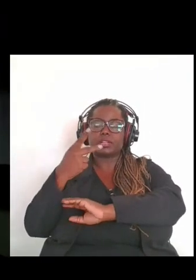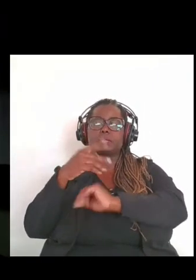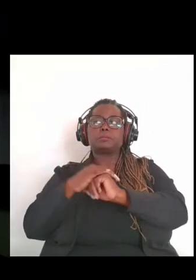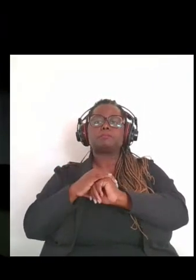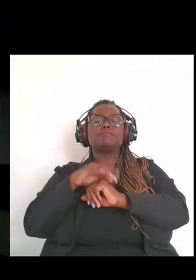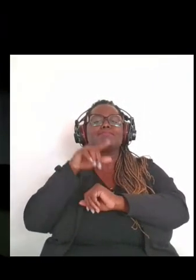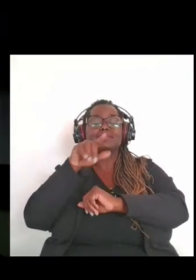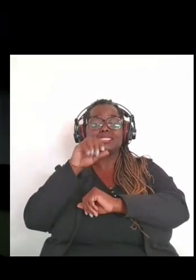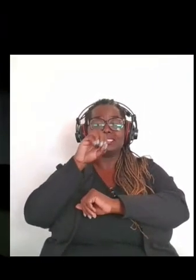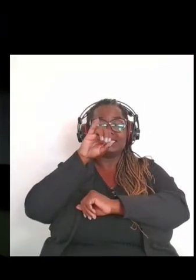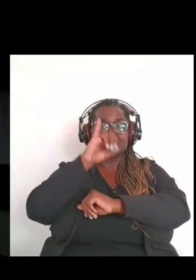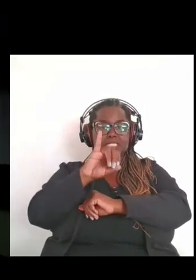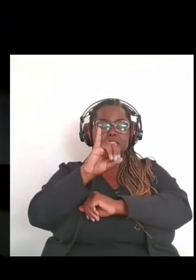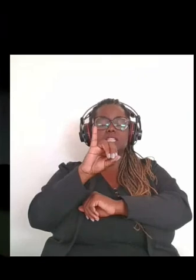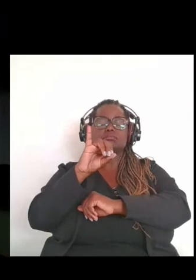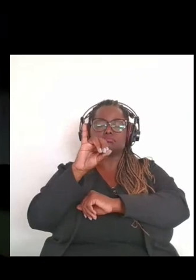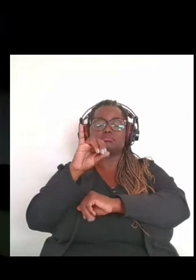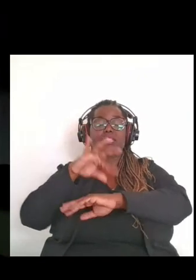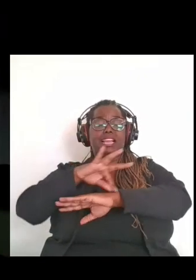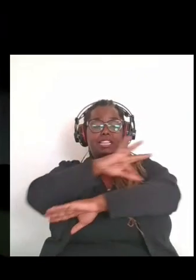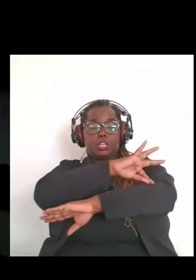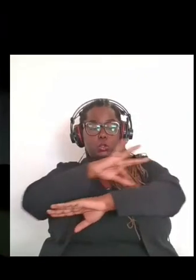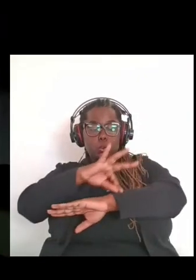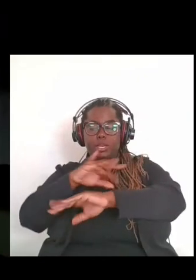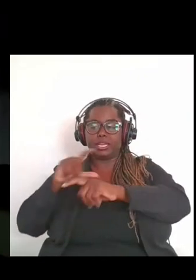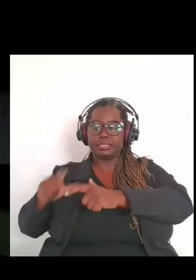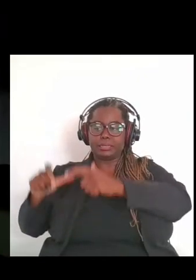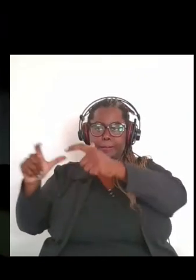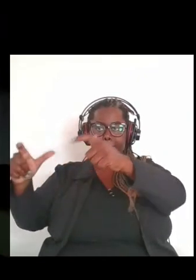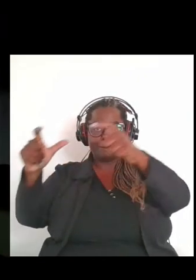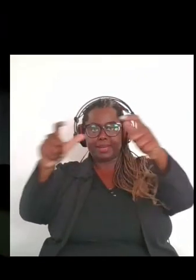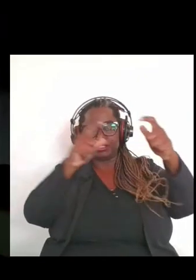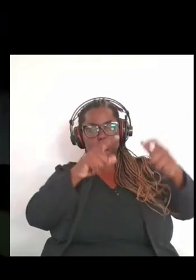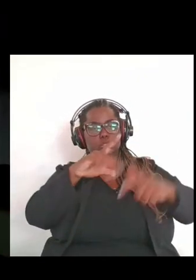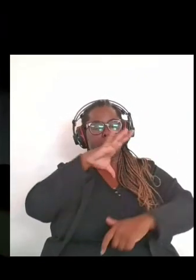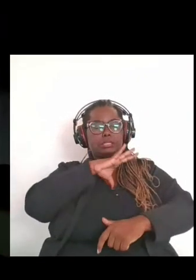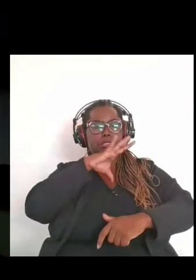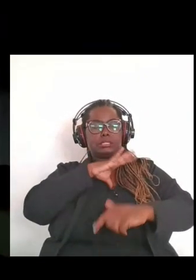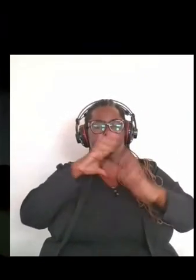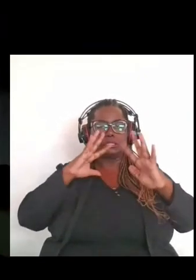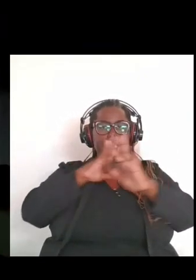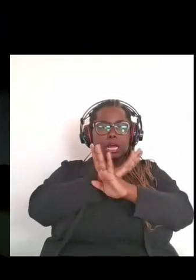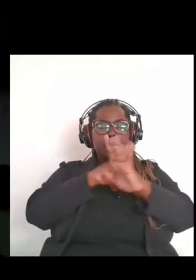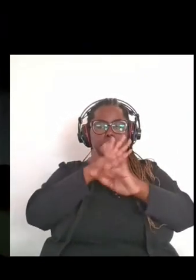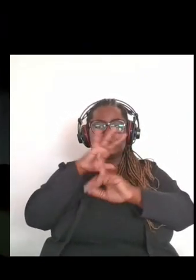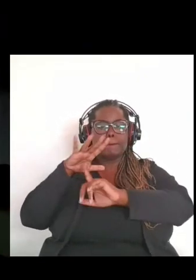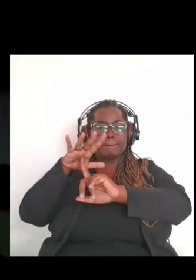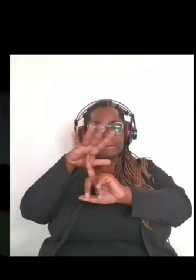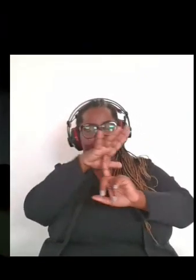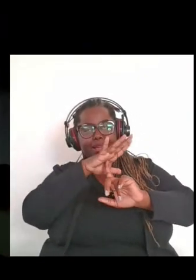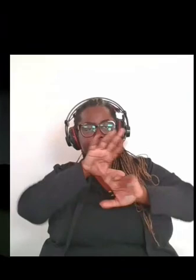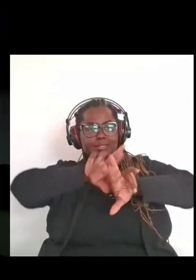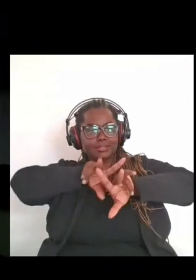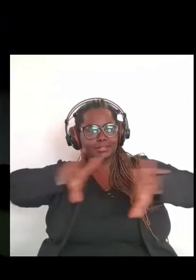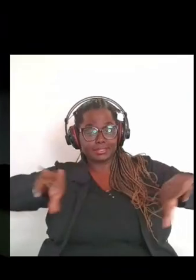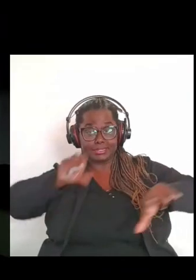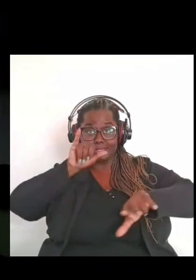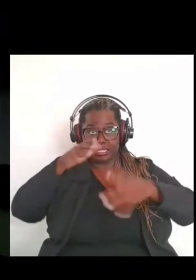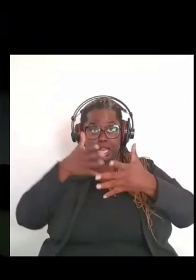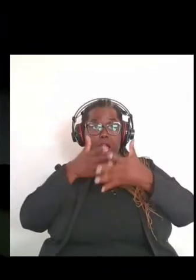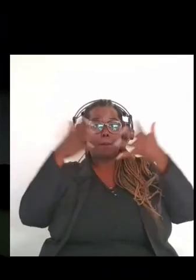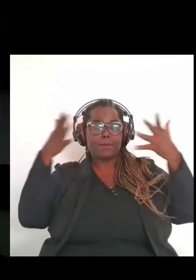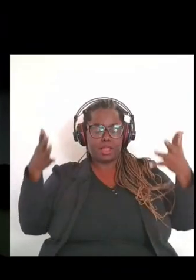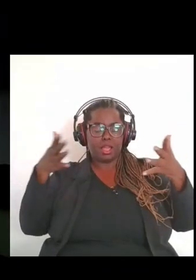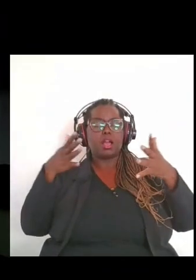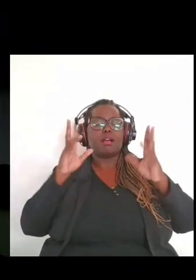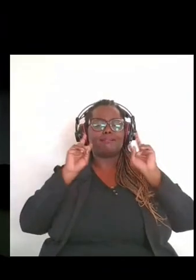talk about urbanism if we expand the idea of architecture and space to Urban environments cities